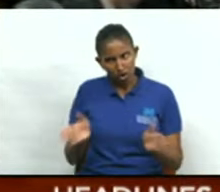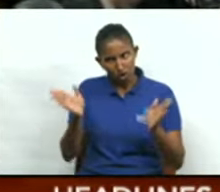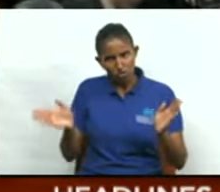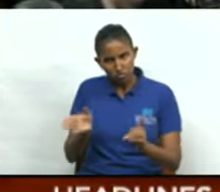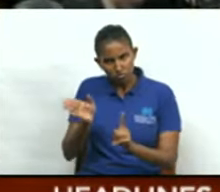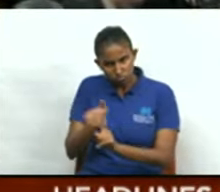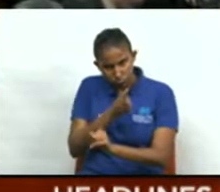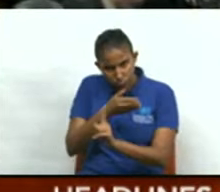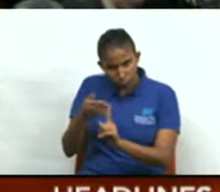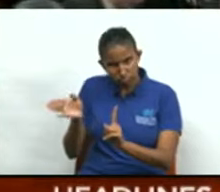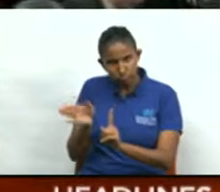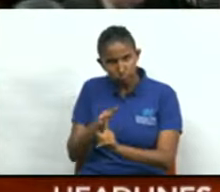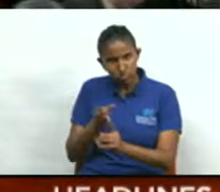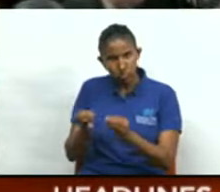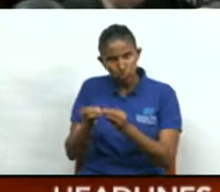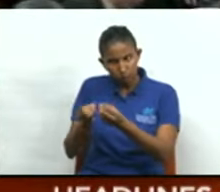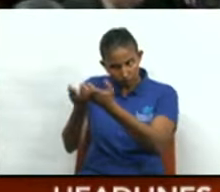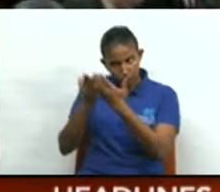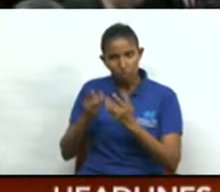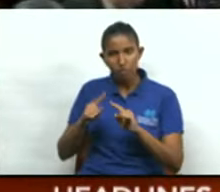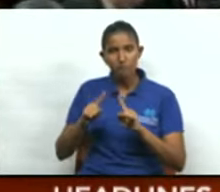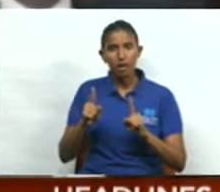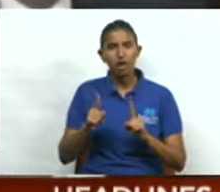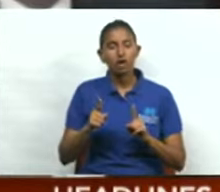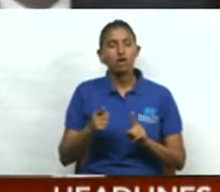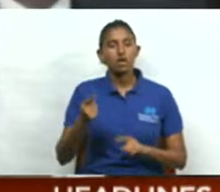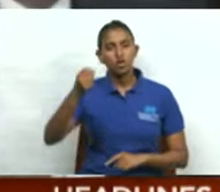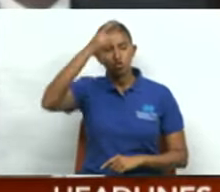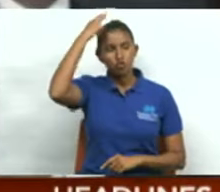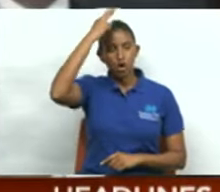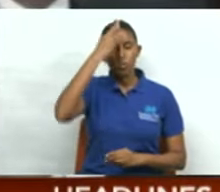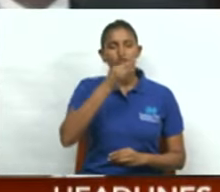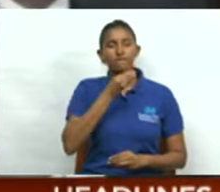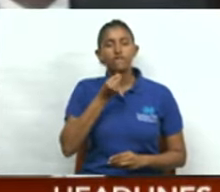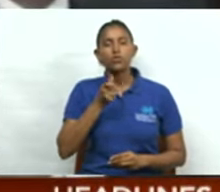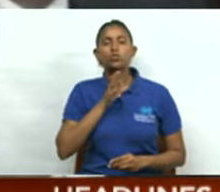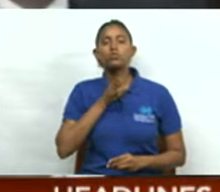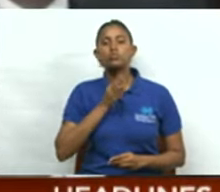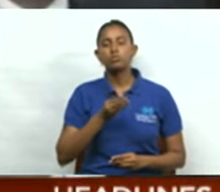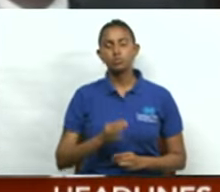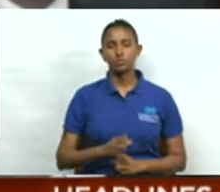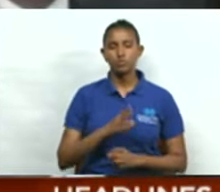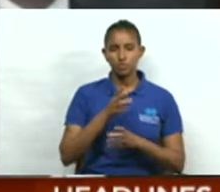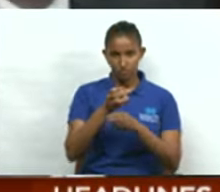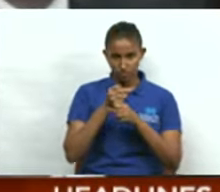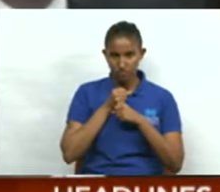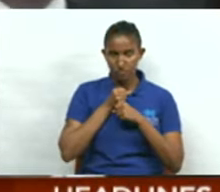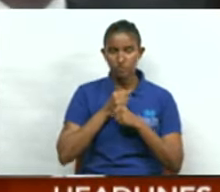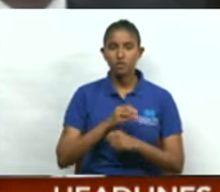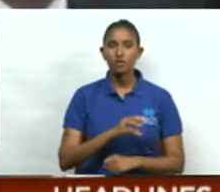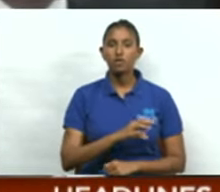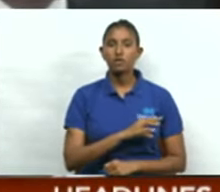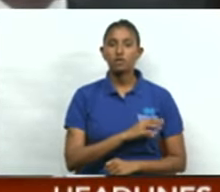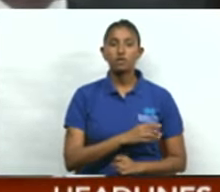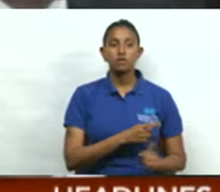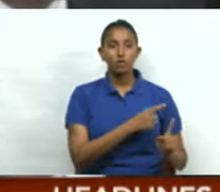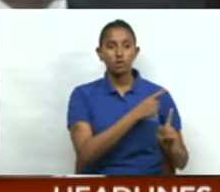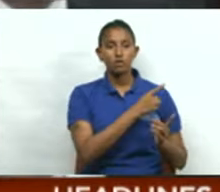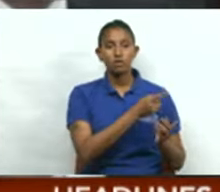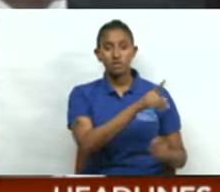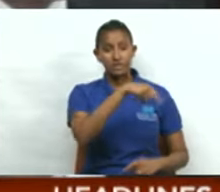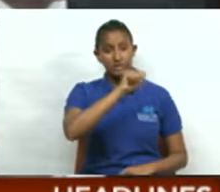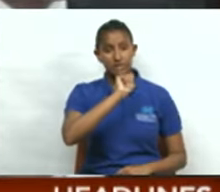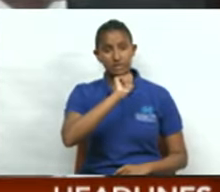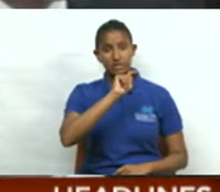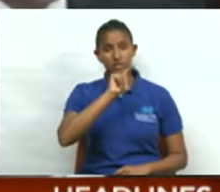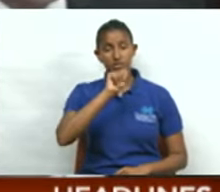he remained strategic in his replies. From information and or advice from the Trinidad Tobago Police Service.